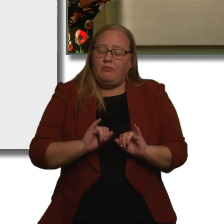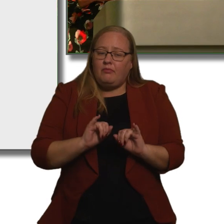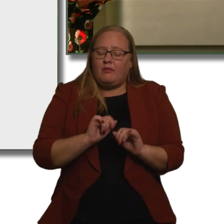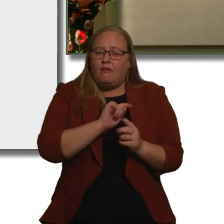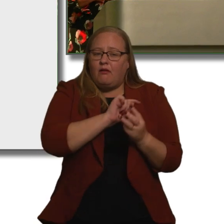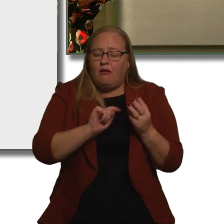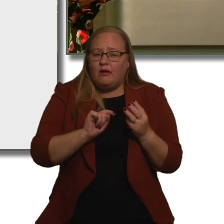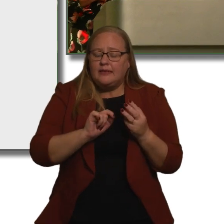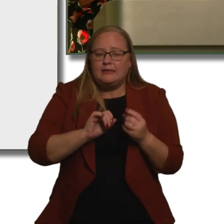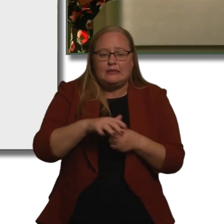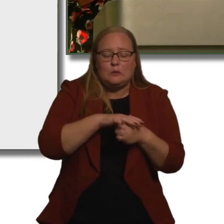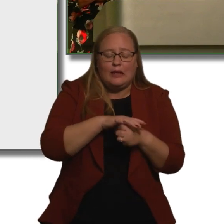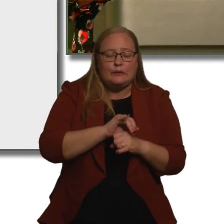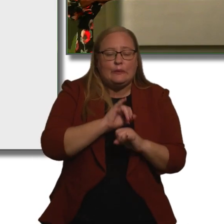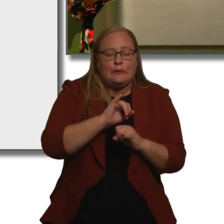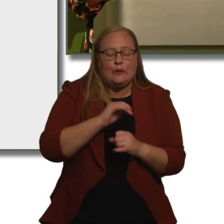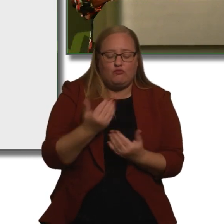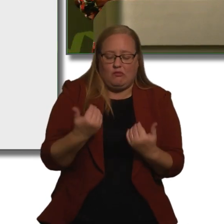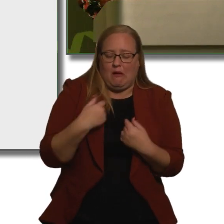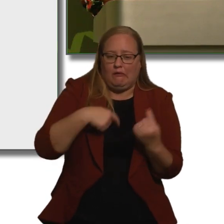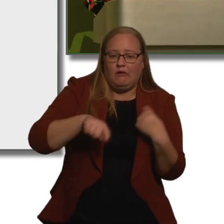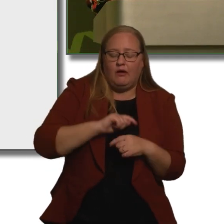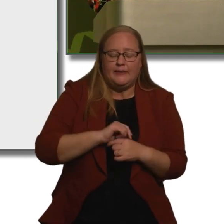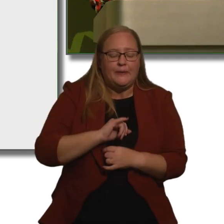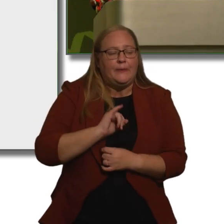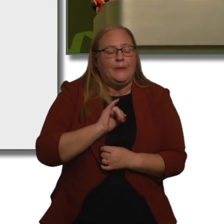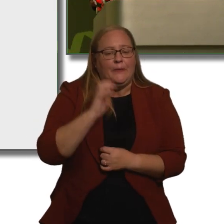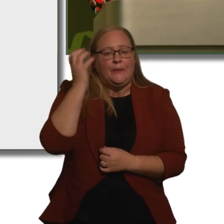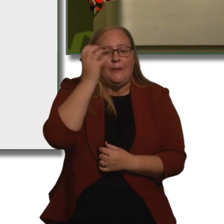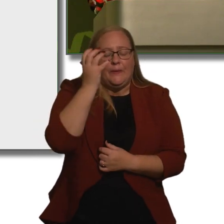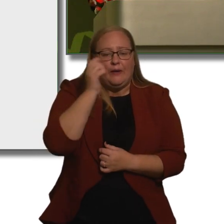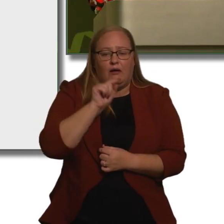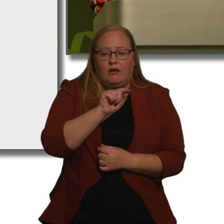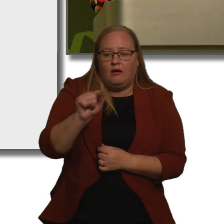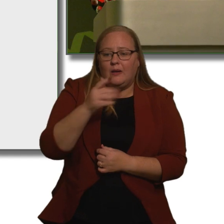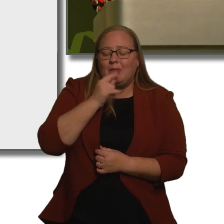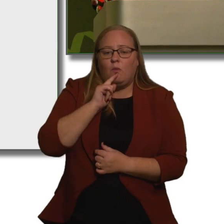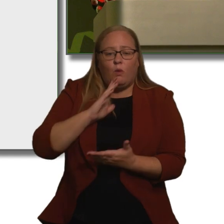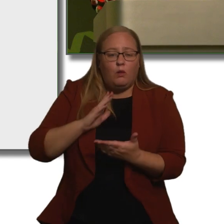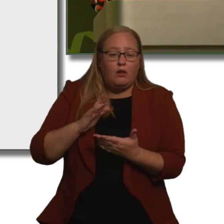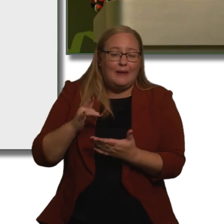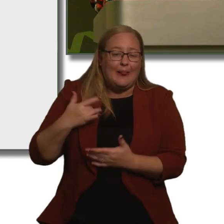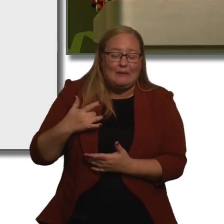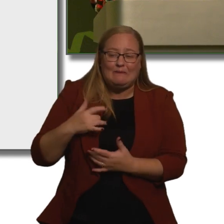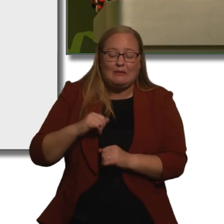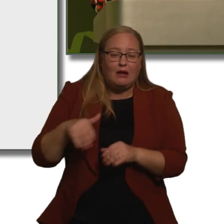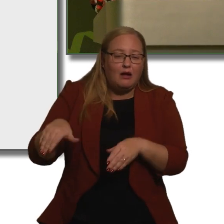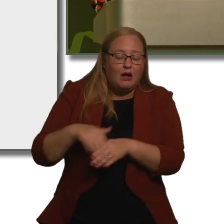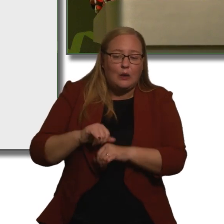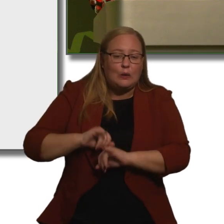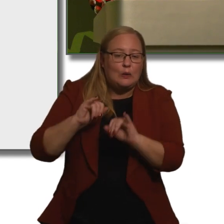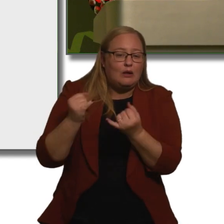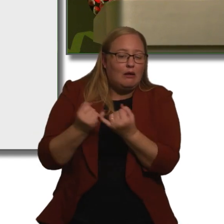divisions in society, and our thoughts are with all of those living through conflict, poverty,